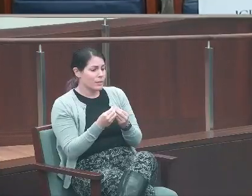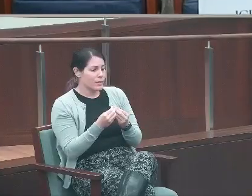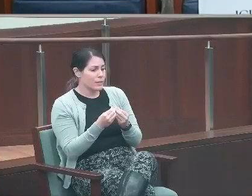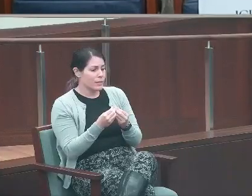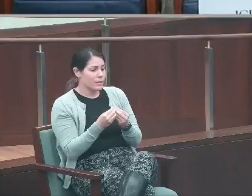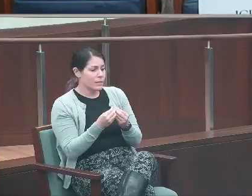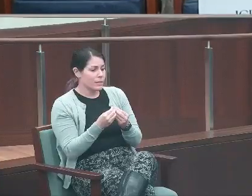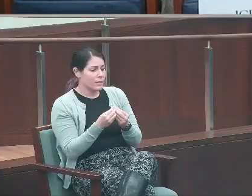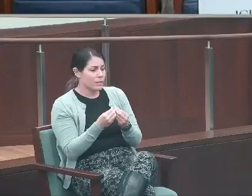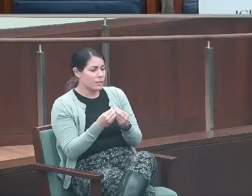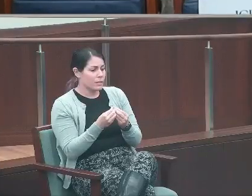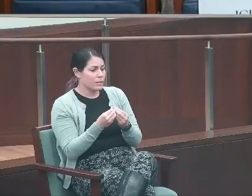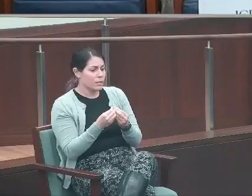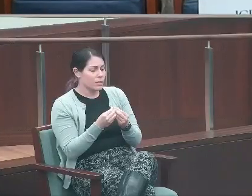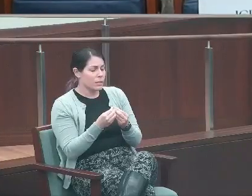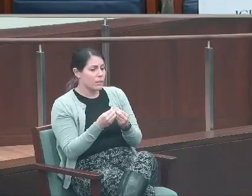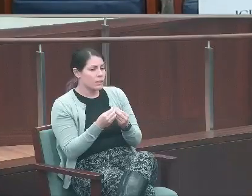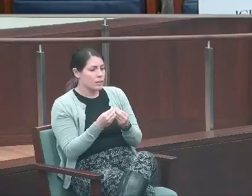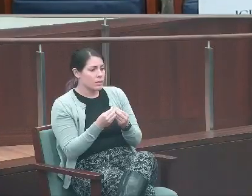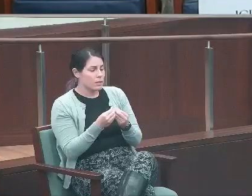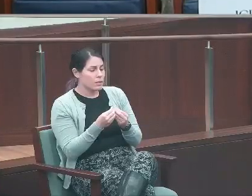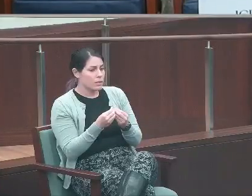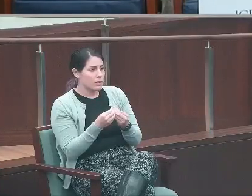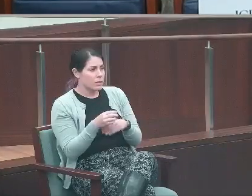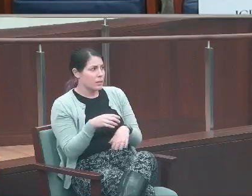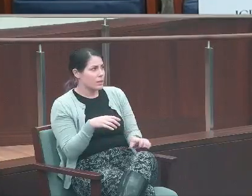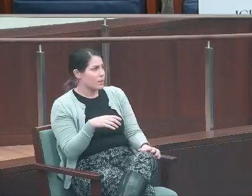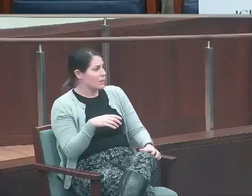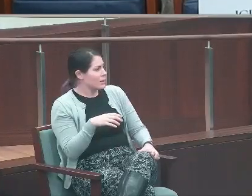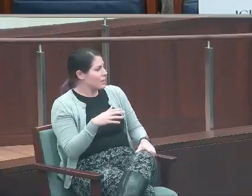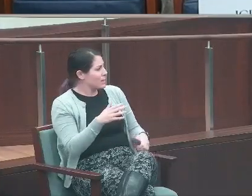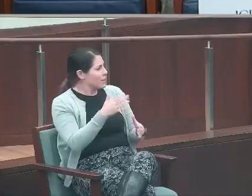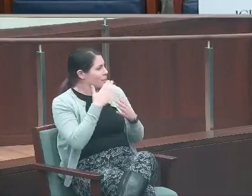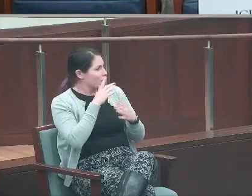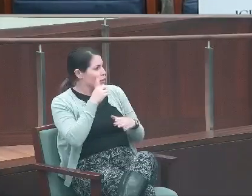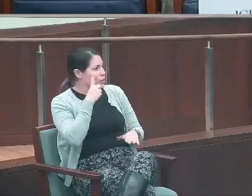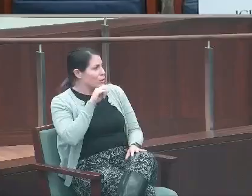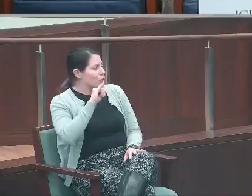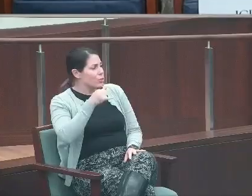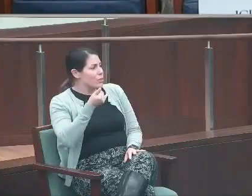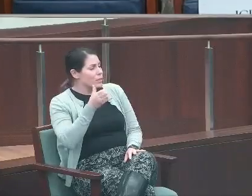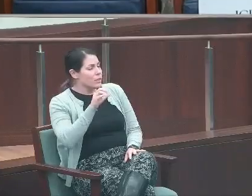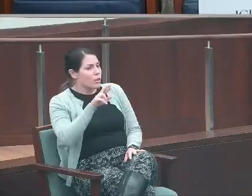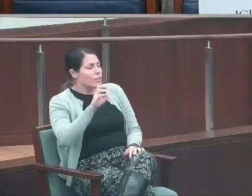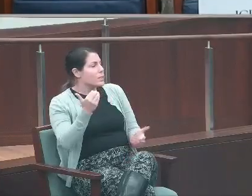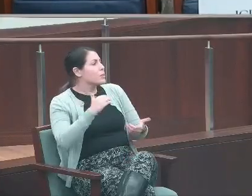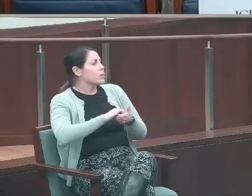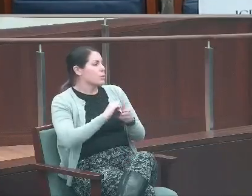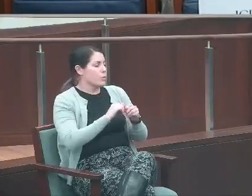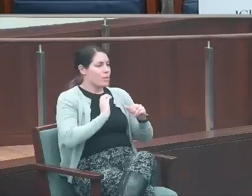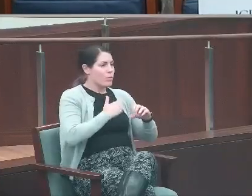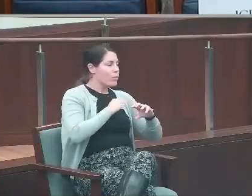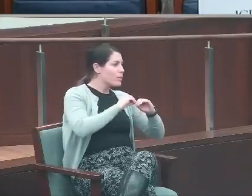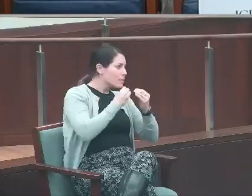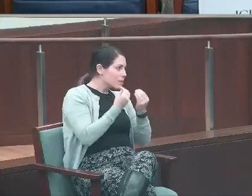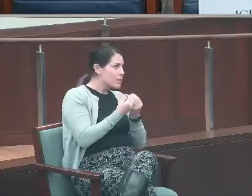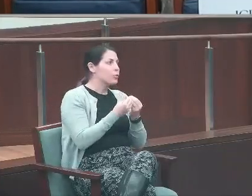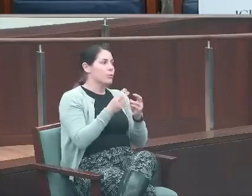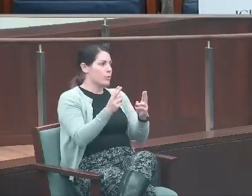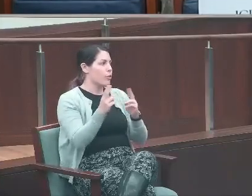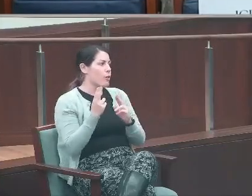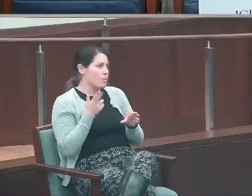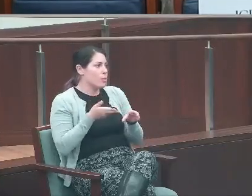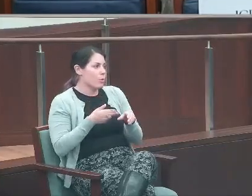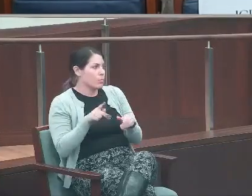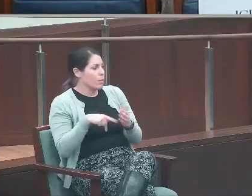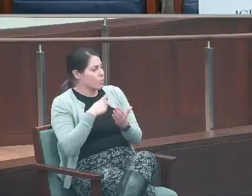here, and I'm just so grateful for everything they do, and honored to be a part of this program, particularly with Aaron, who is my neighbor in Brooklyn,